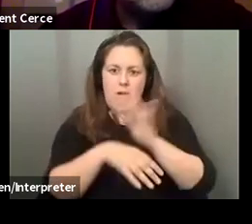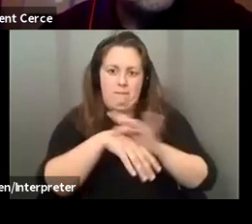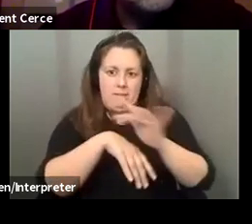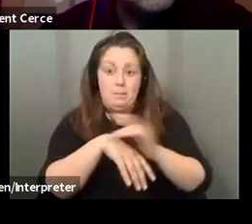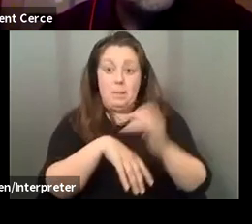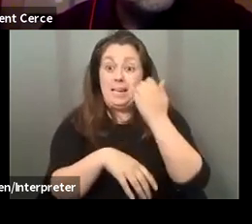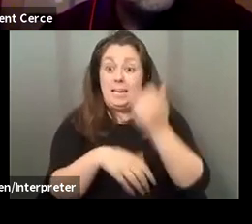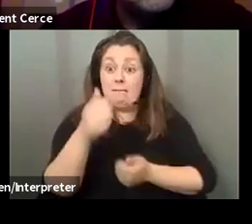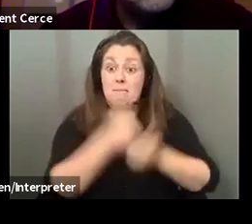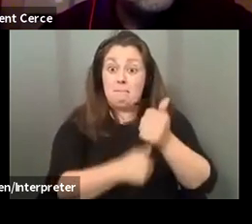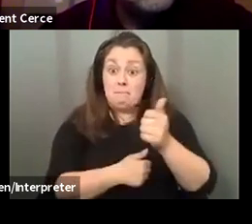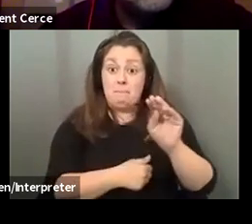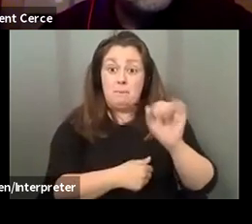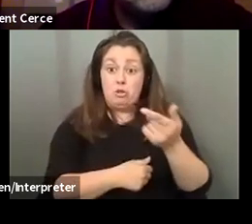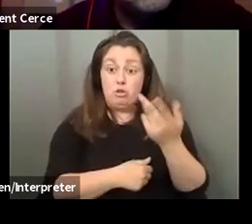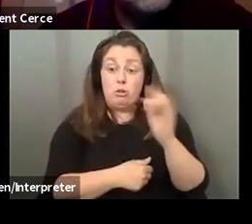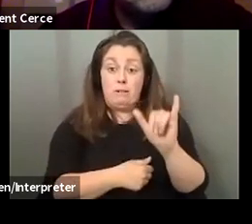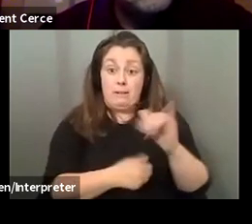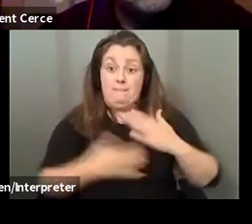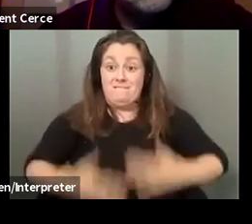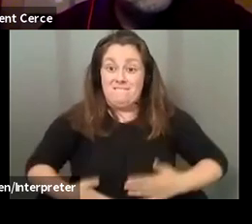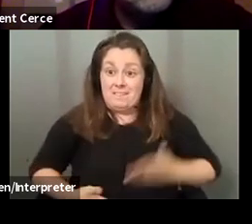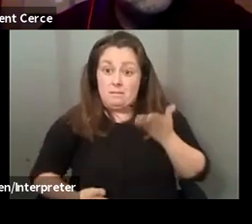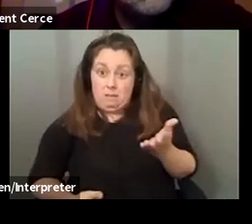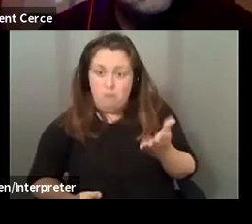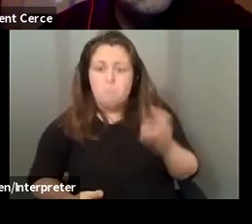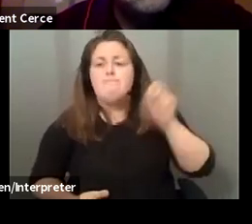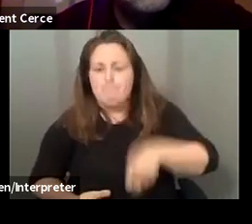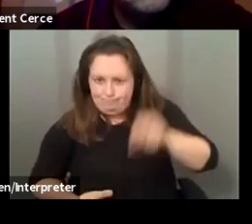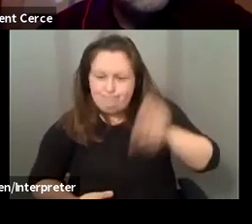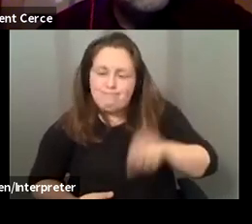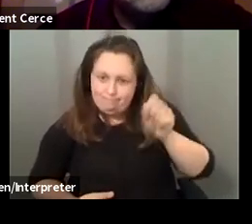physically present. Okay. So in other words, tonight there's a